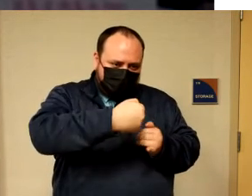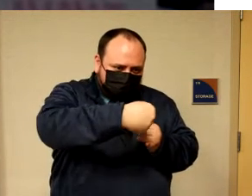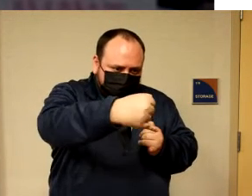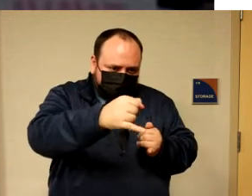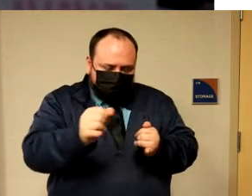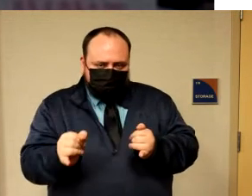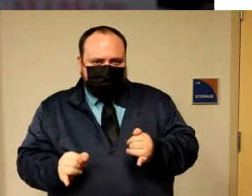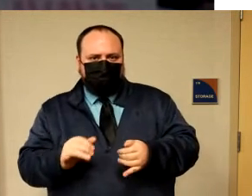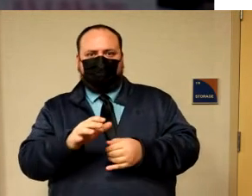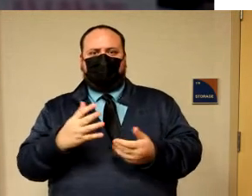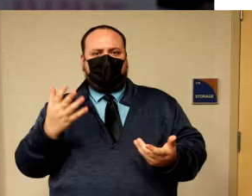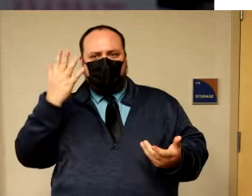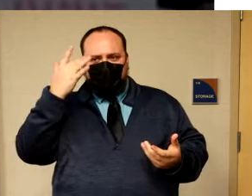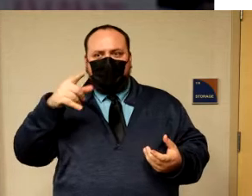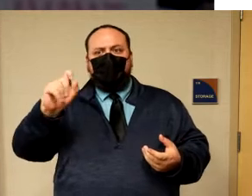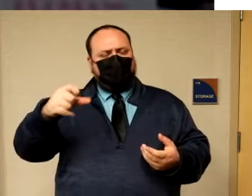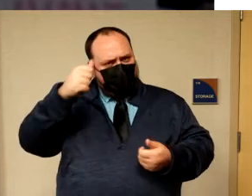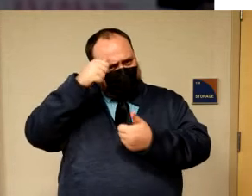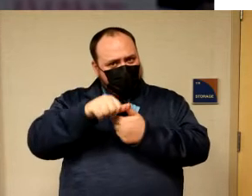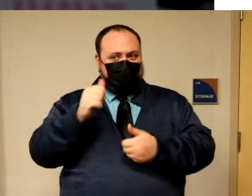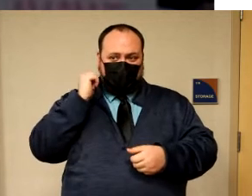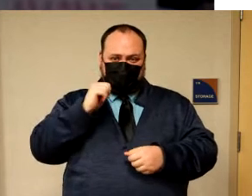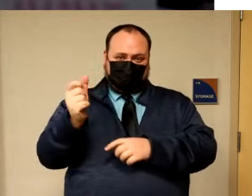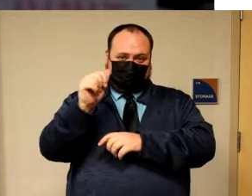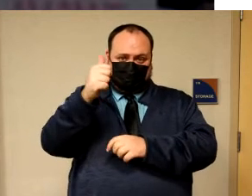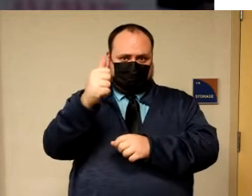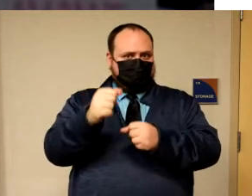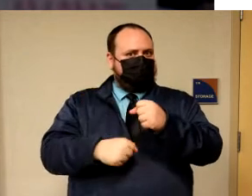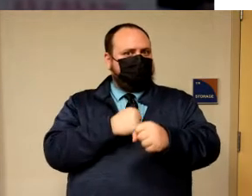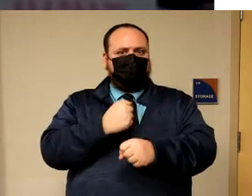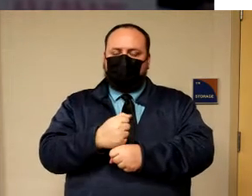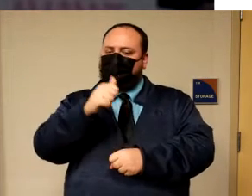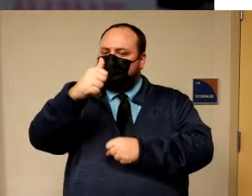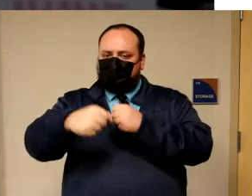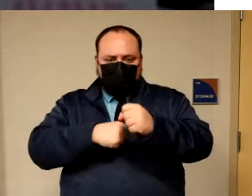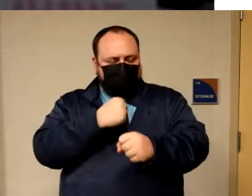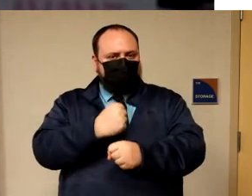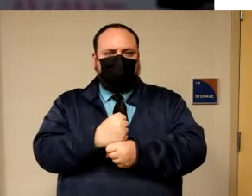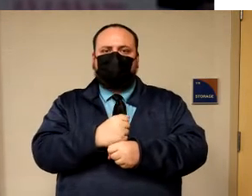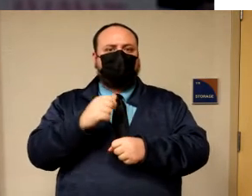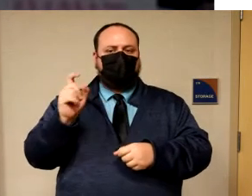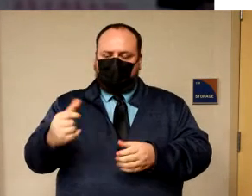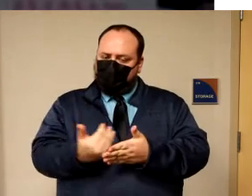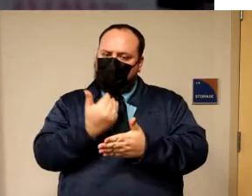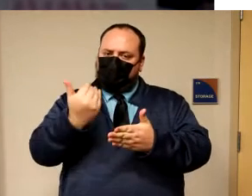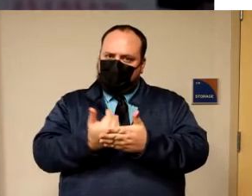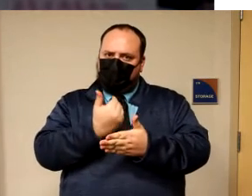that redistricting happens every 10 years, and we need to ensure that it's the highest